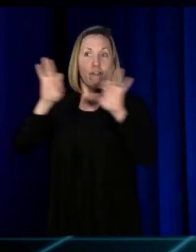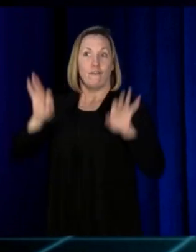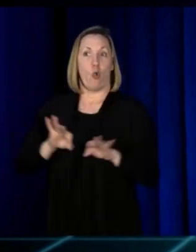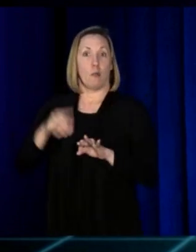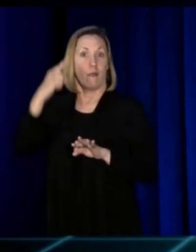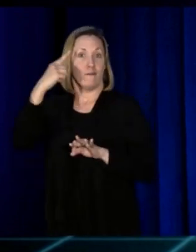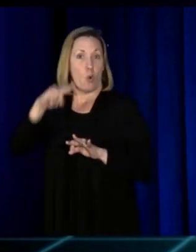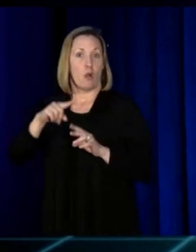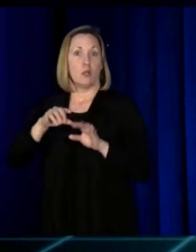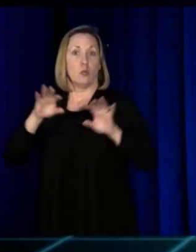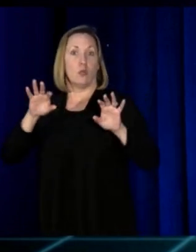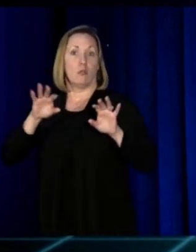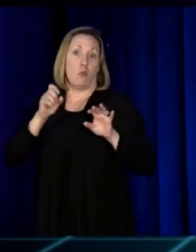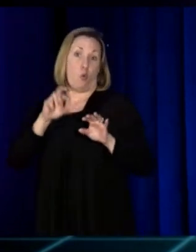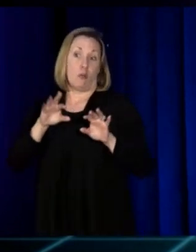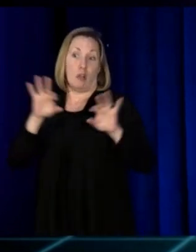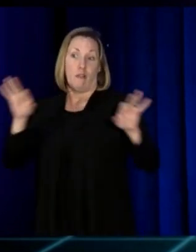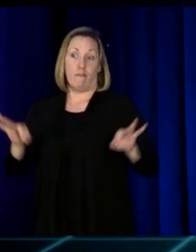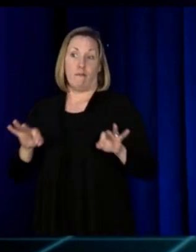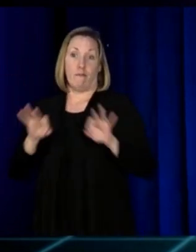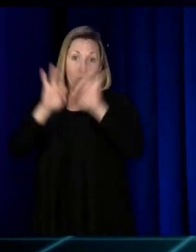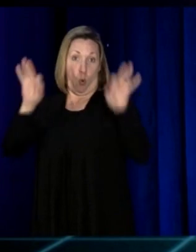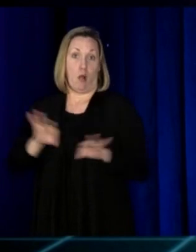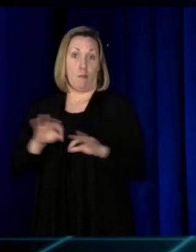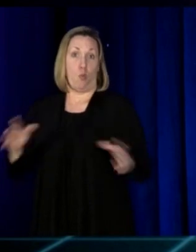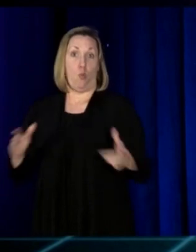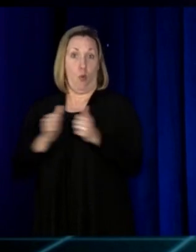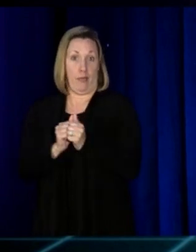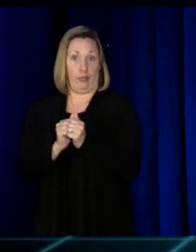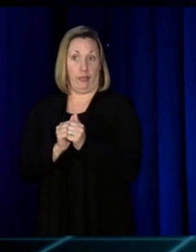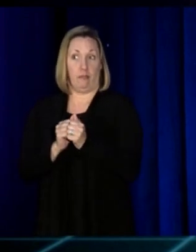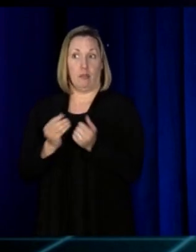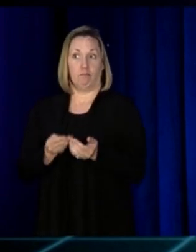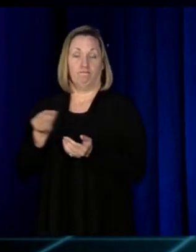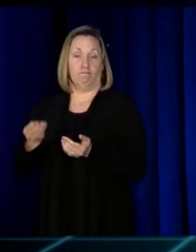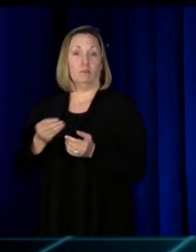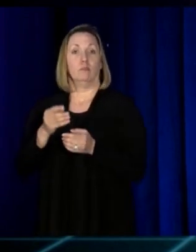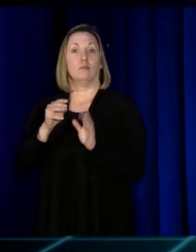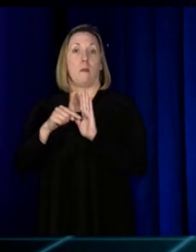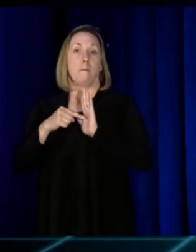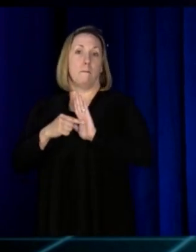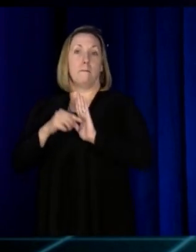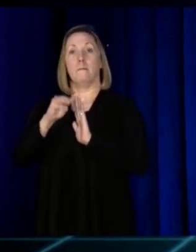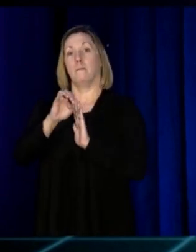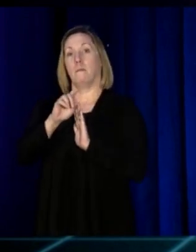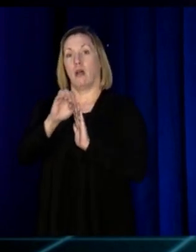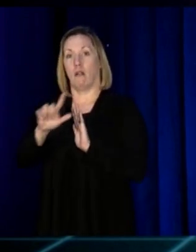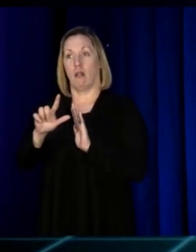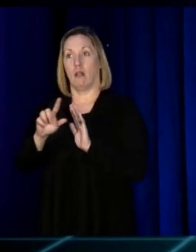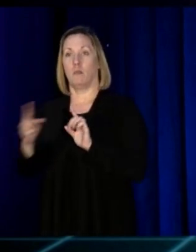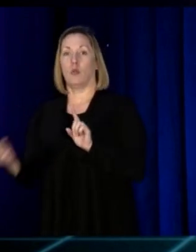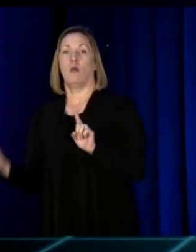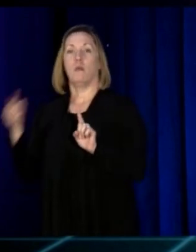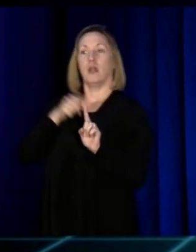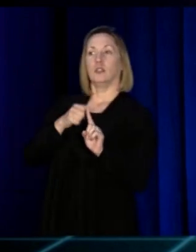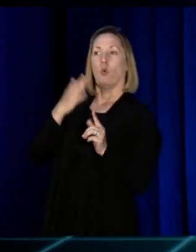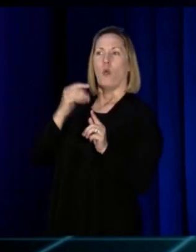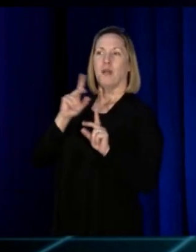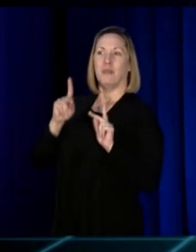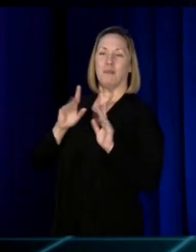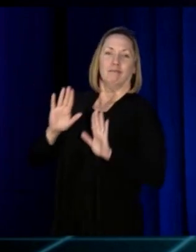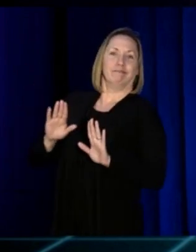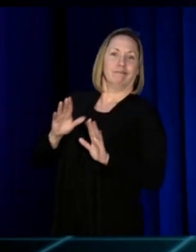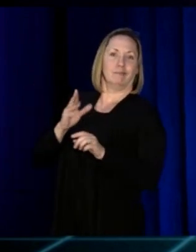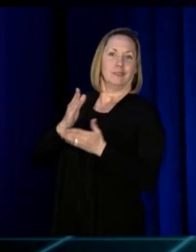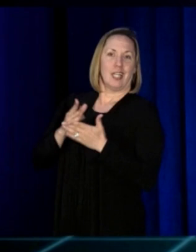and pass it a model. But again, going back to why people were nudged away from some of